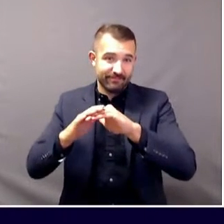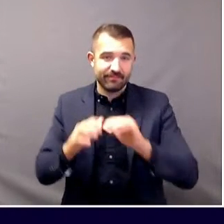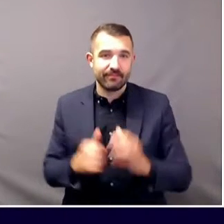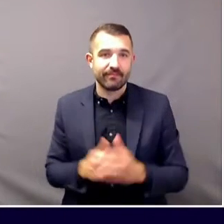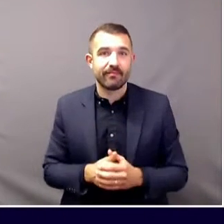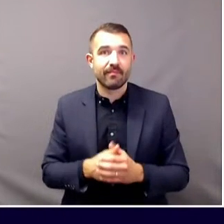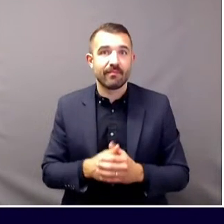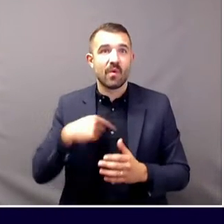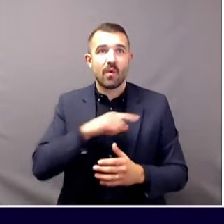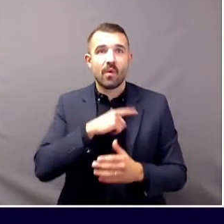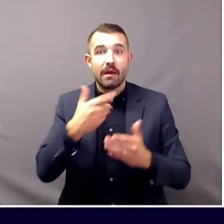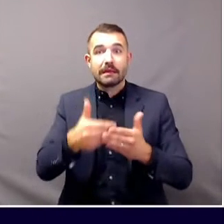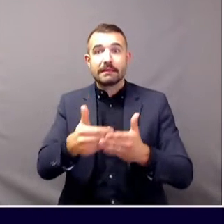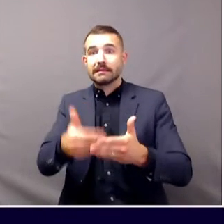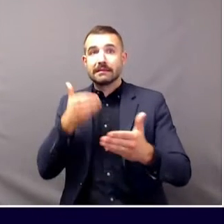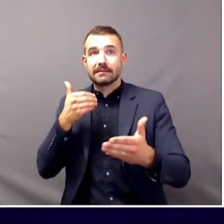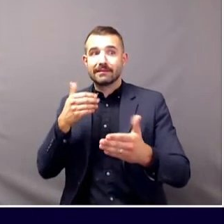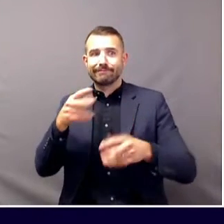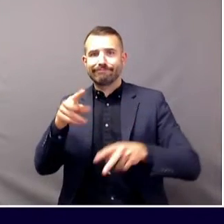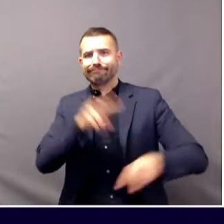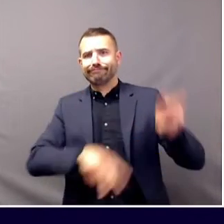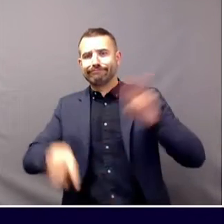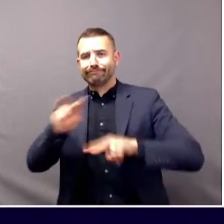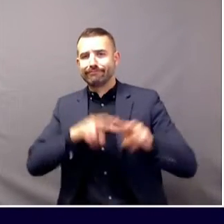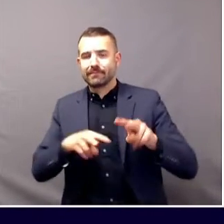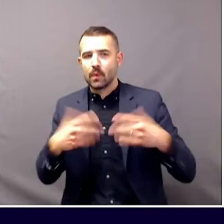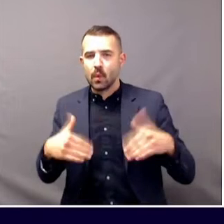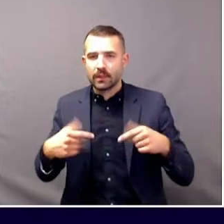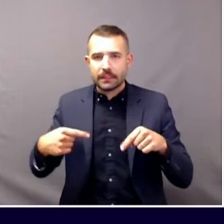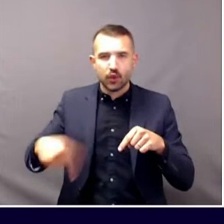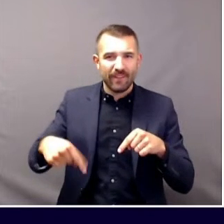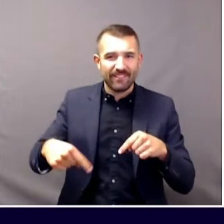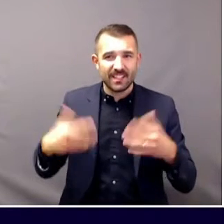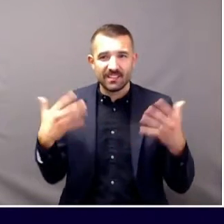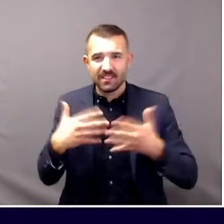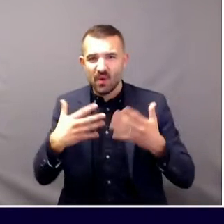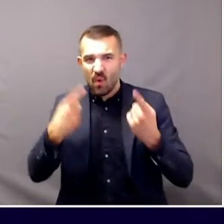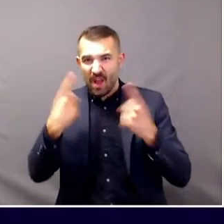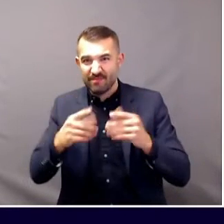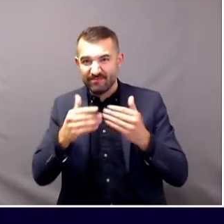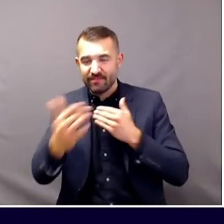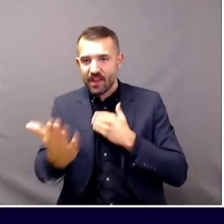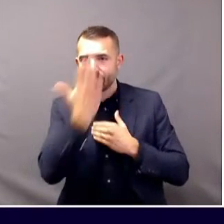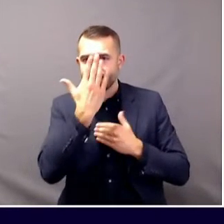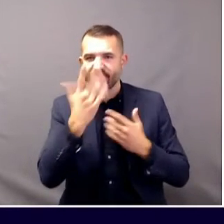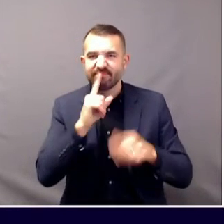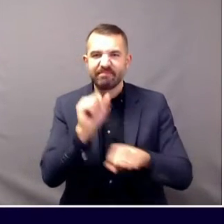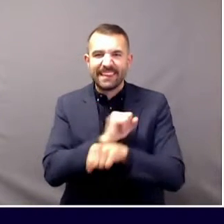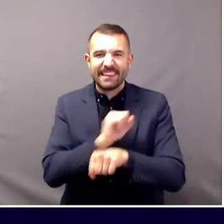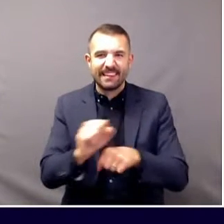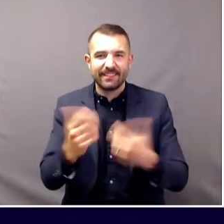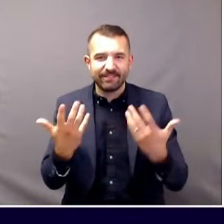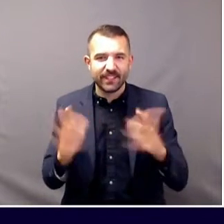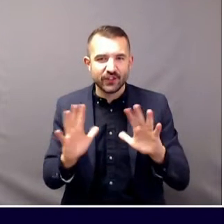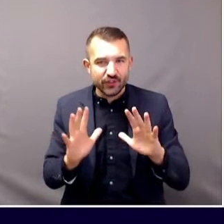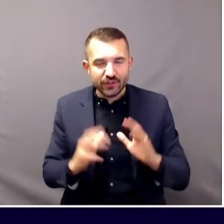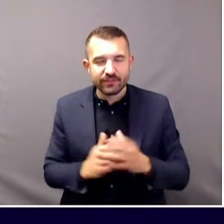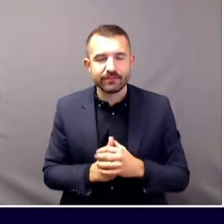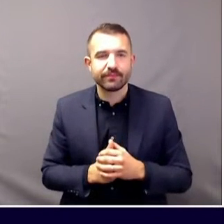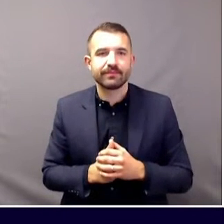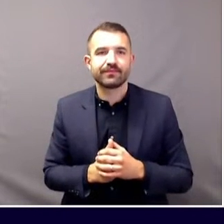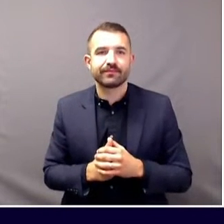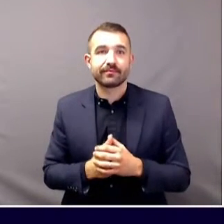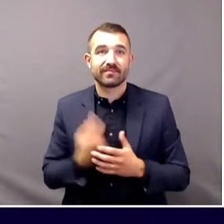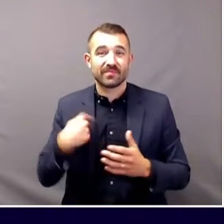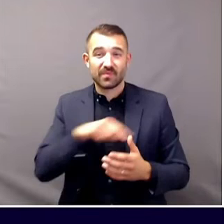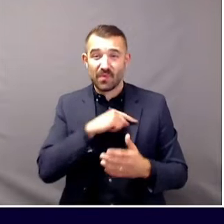their socializing patterns is now squarely in front of us. We still have an opportunity to turn things around, and